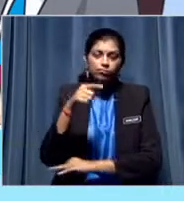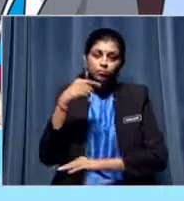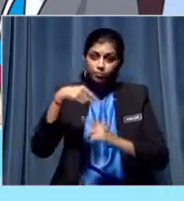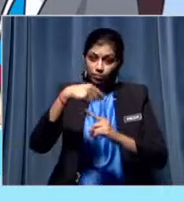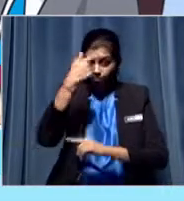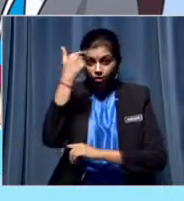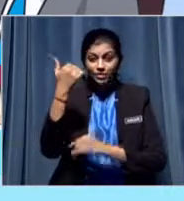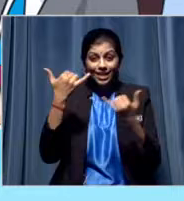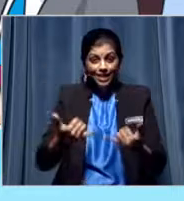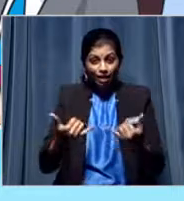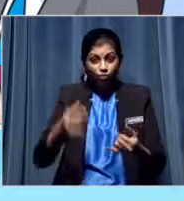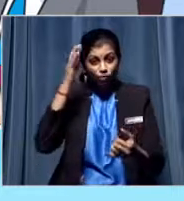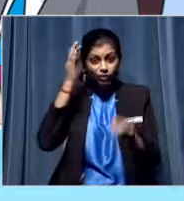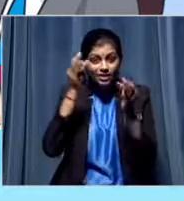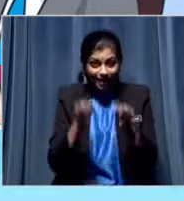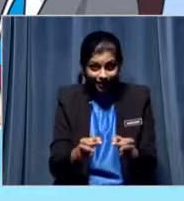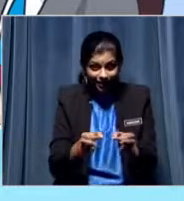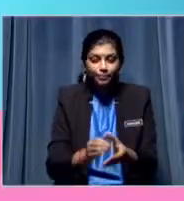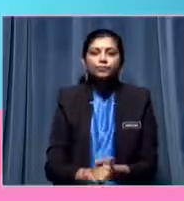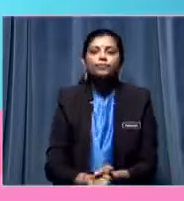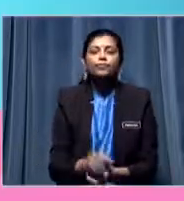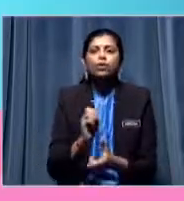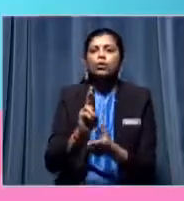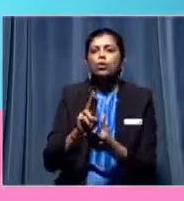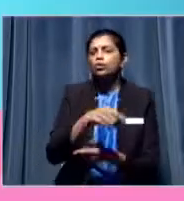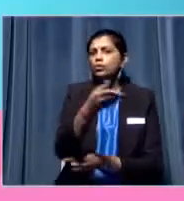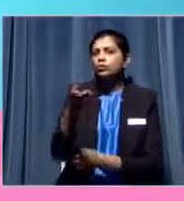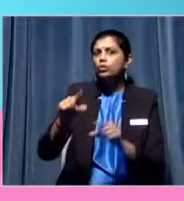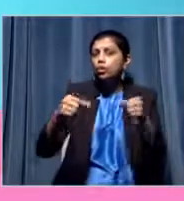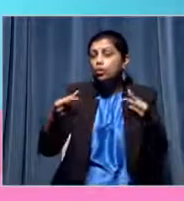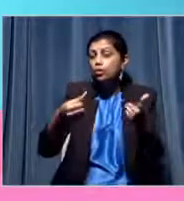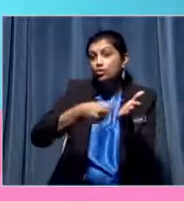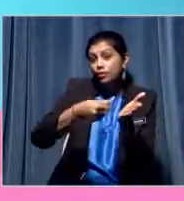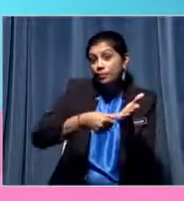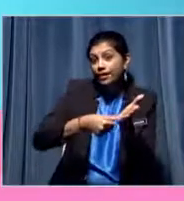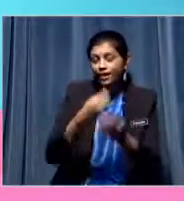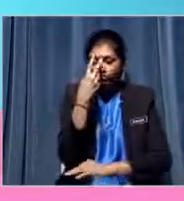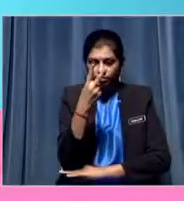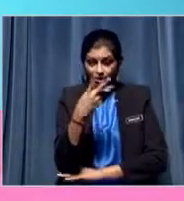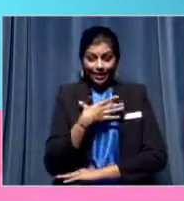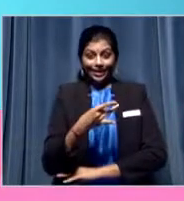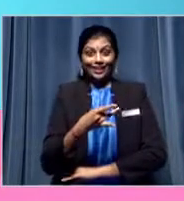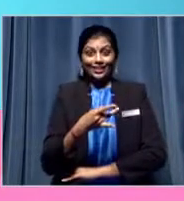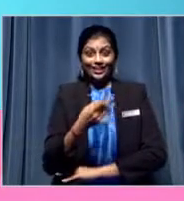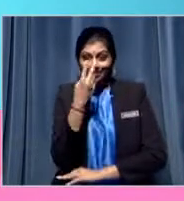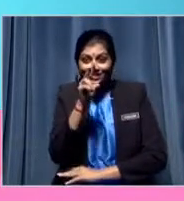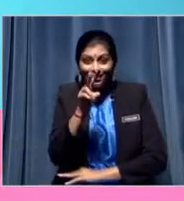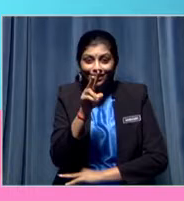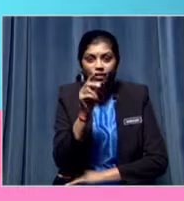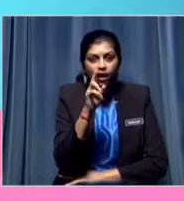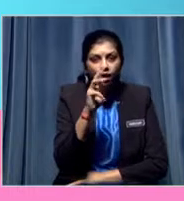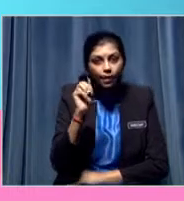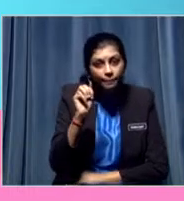decision. Or when you go shopping and you see something you like, you take a quick look at the